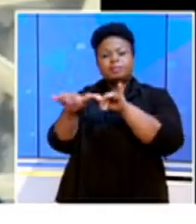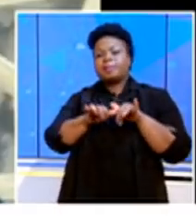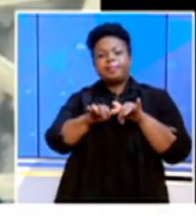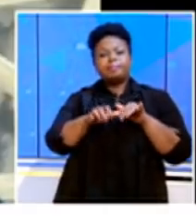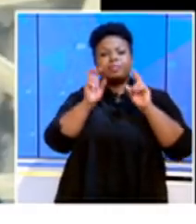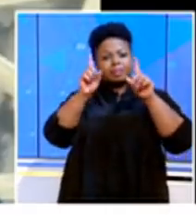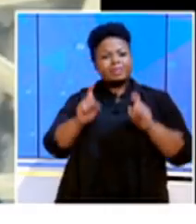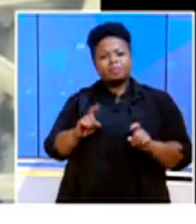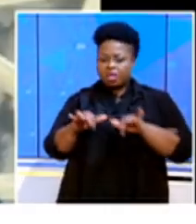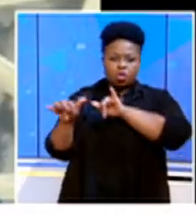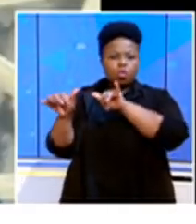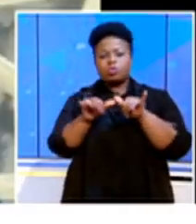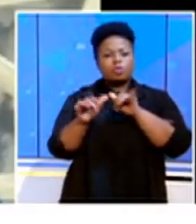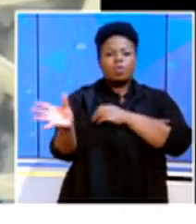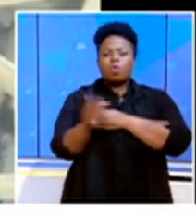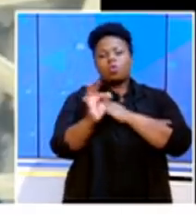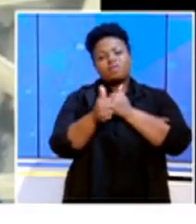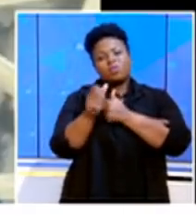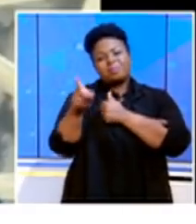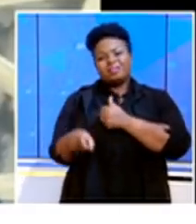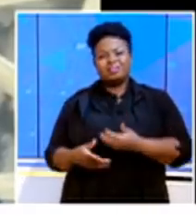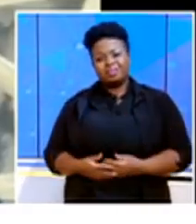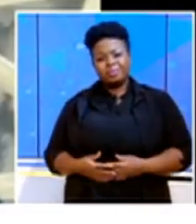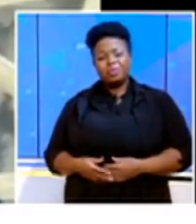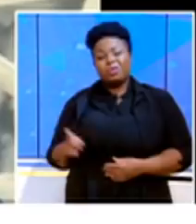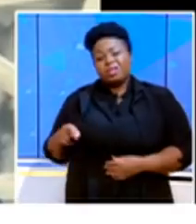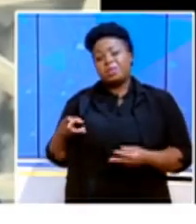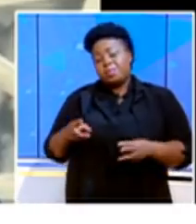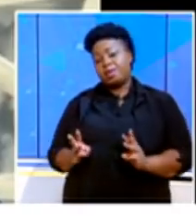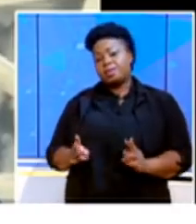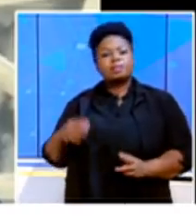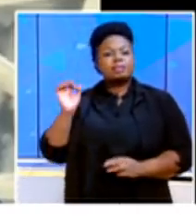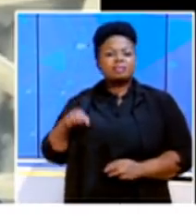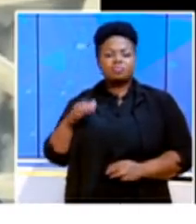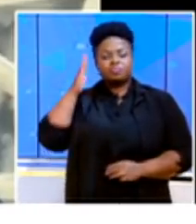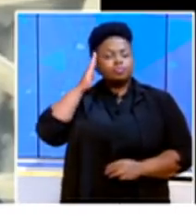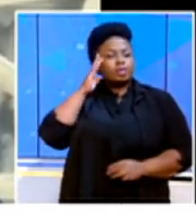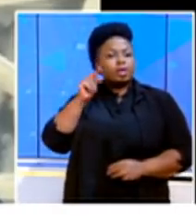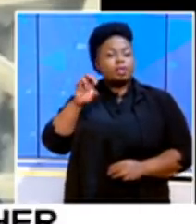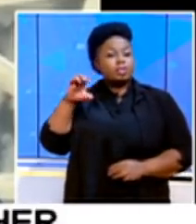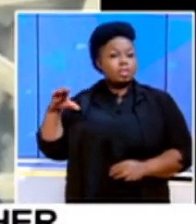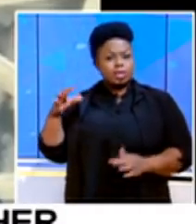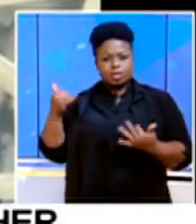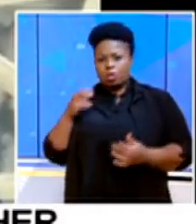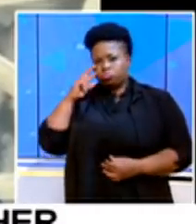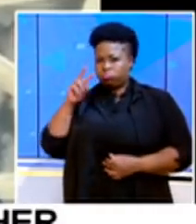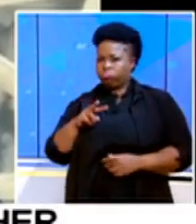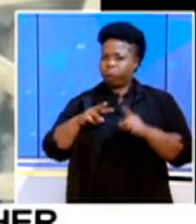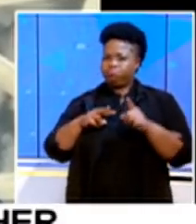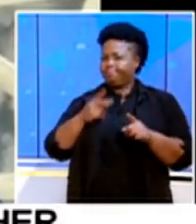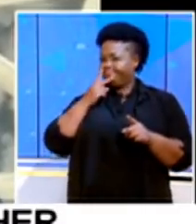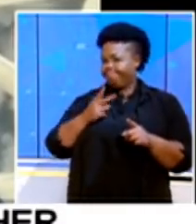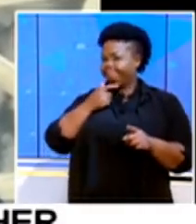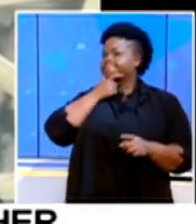a principle. So it is undesirable in that way. And the NEC has made observation as well in